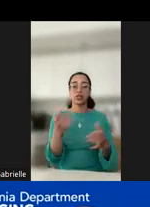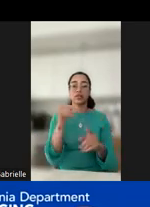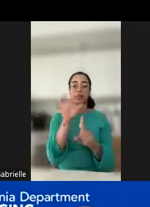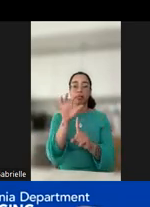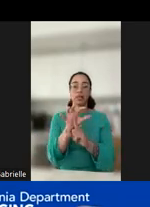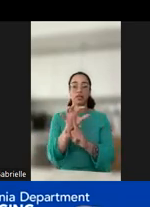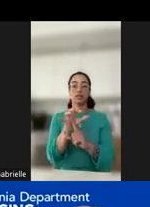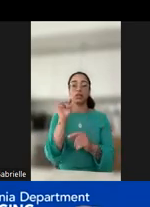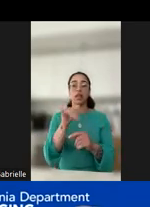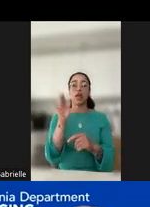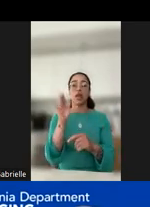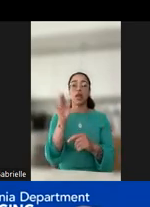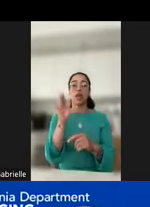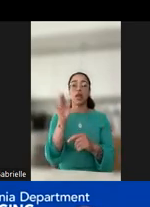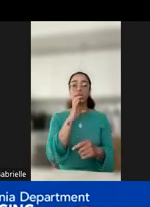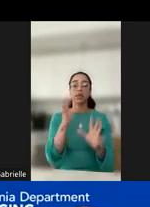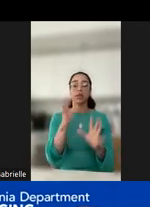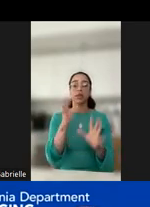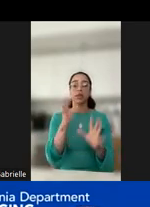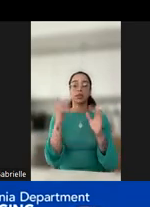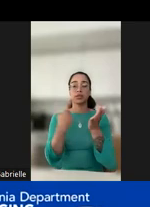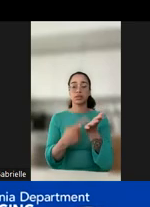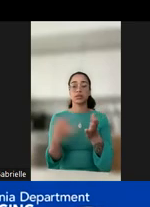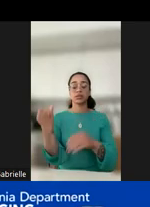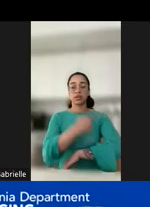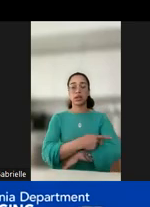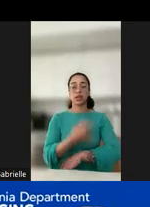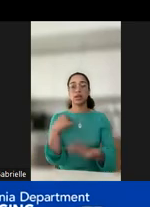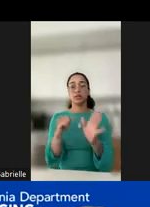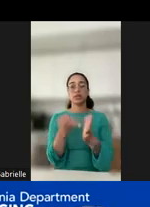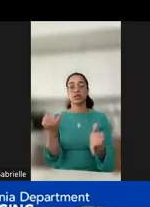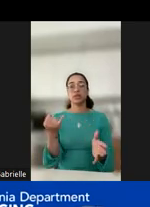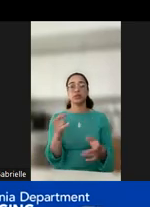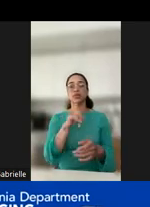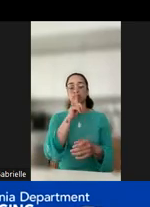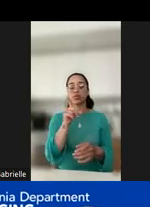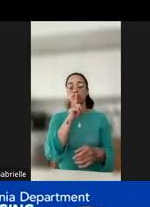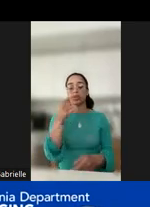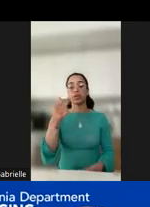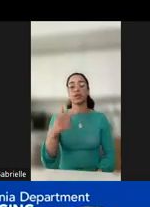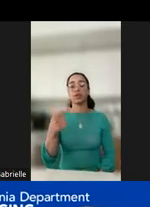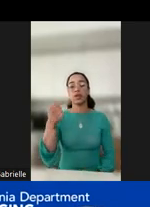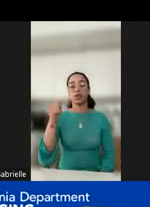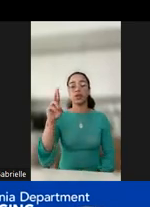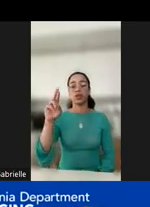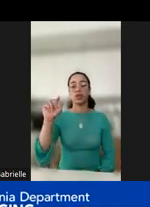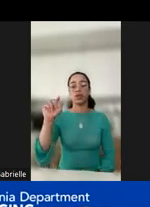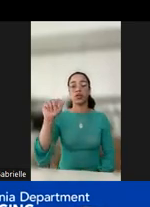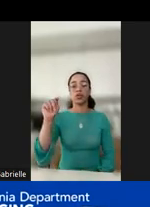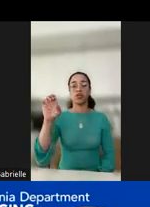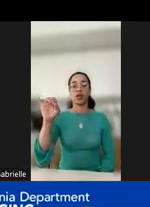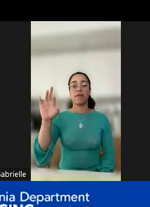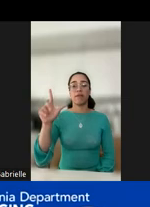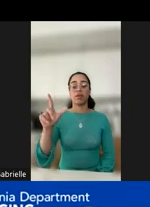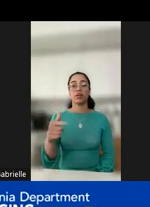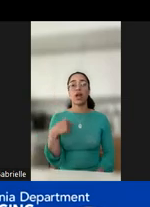we'll be talking about today. I'm just incredibly, incredibly grateful. And I also want to acknowledge that, you know,